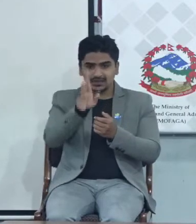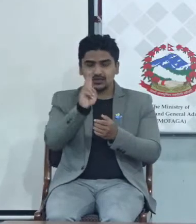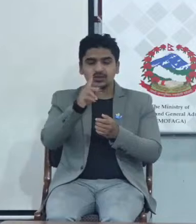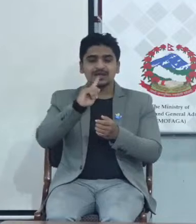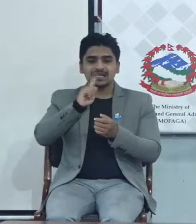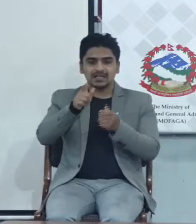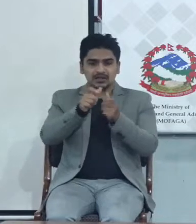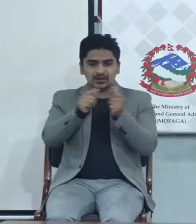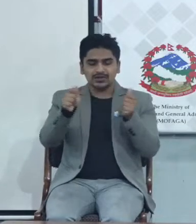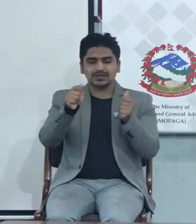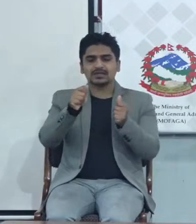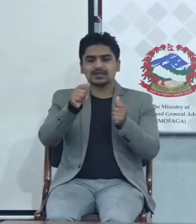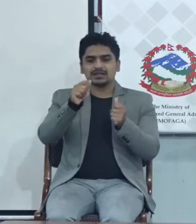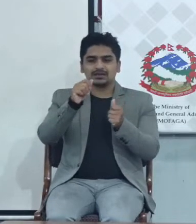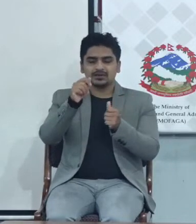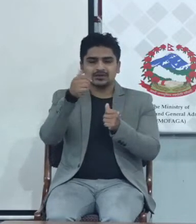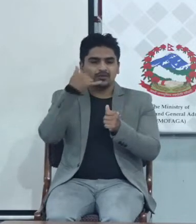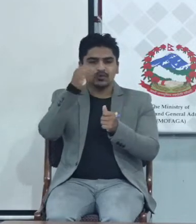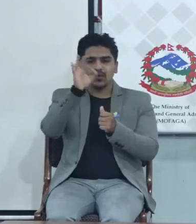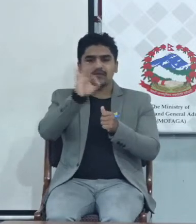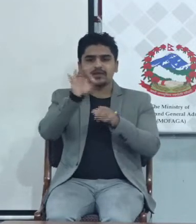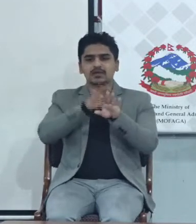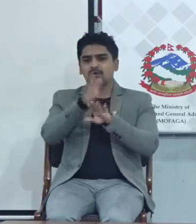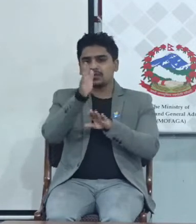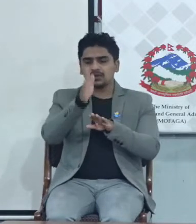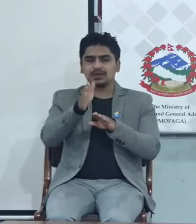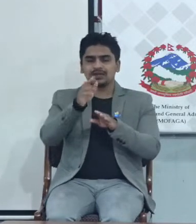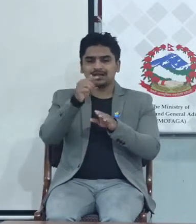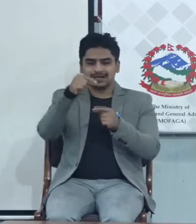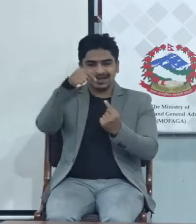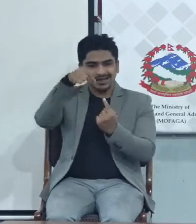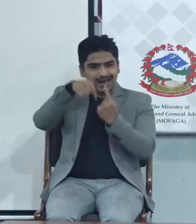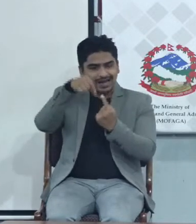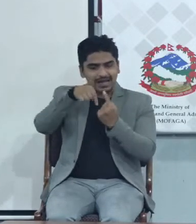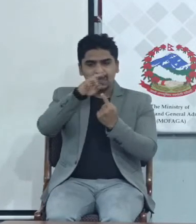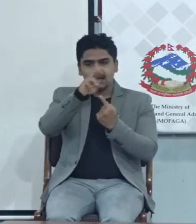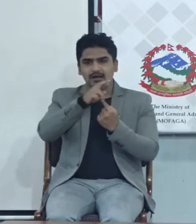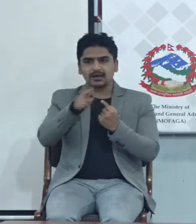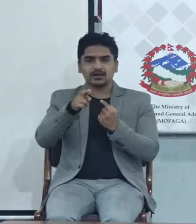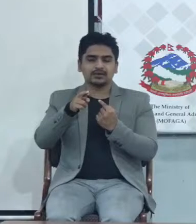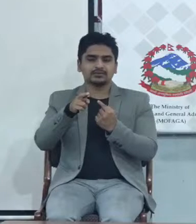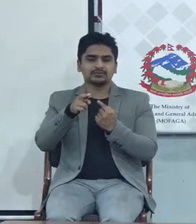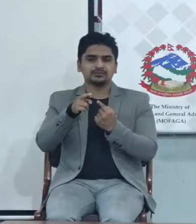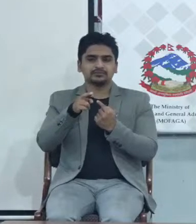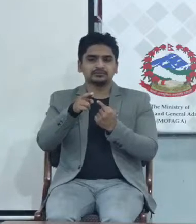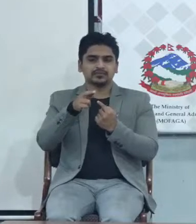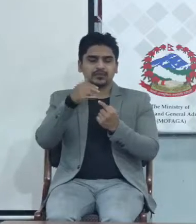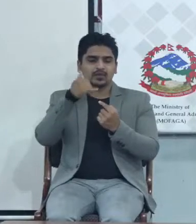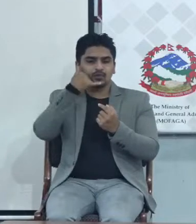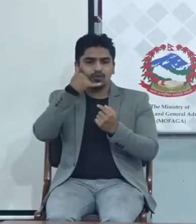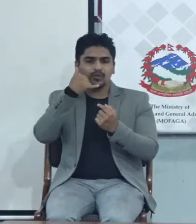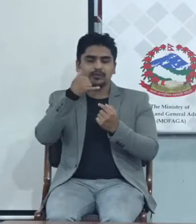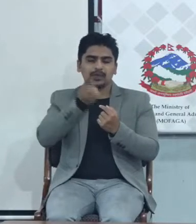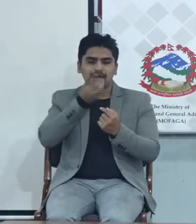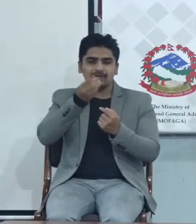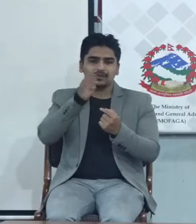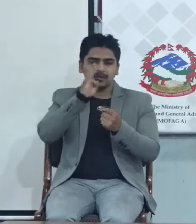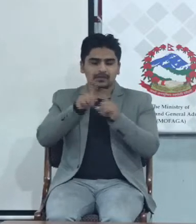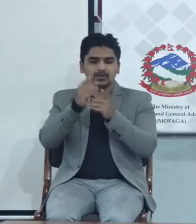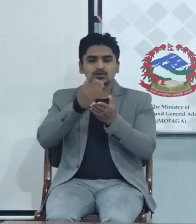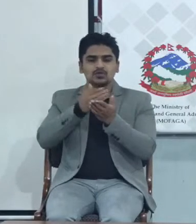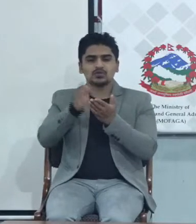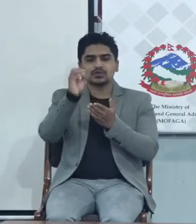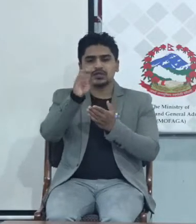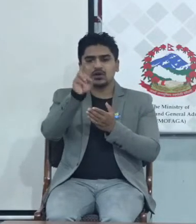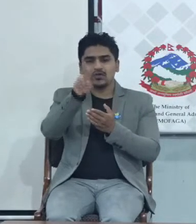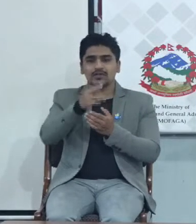give some subsidy in voice and data. They have given some data package and giving 25%